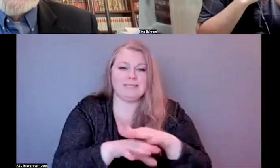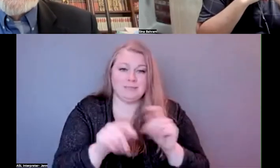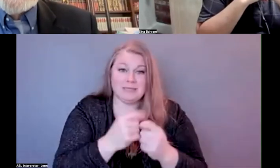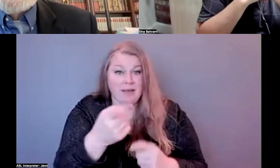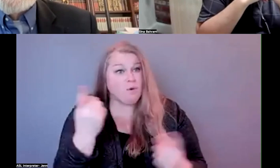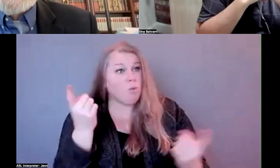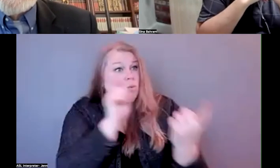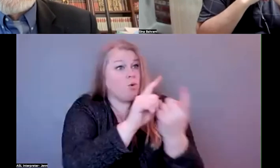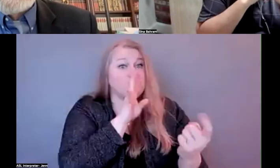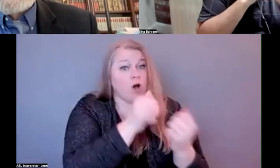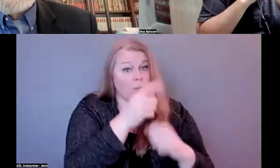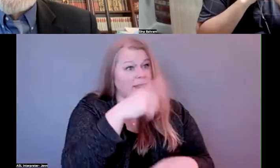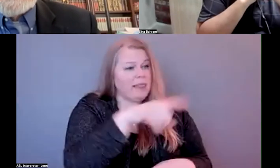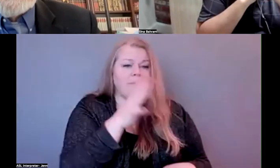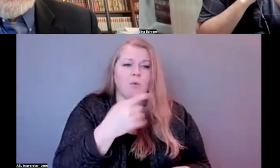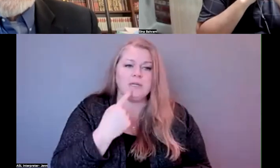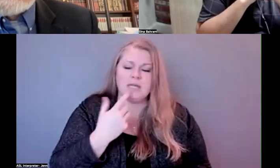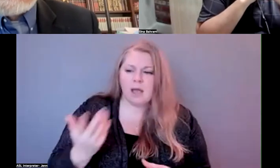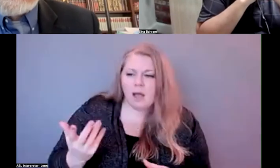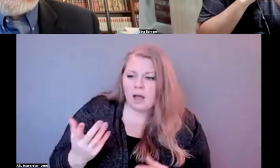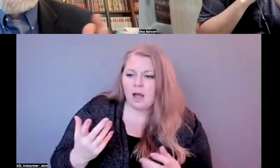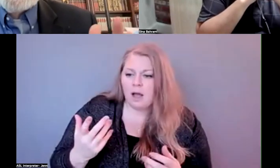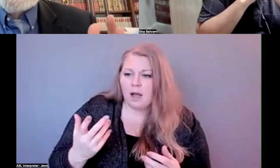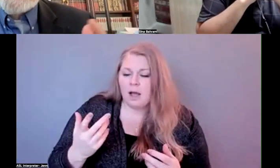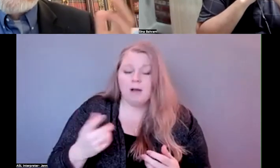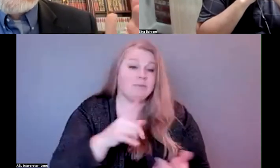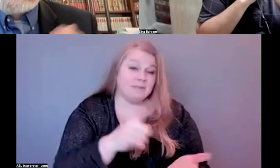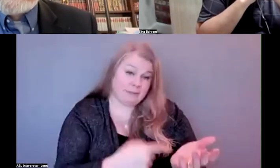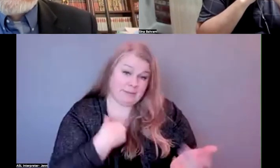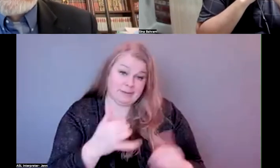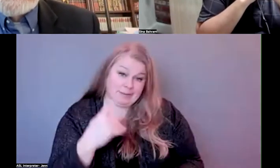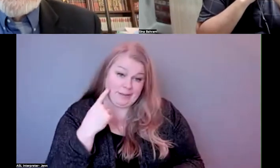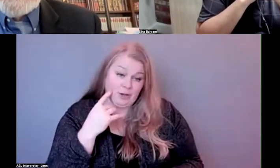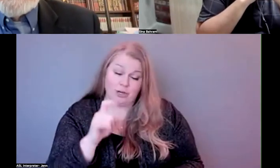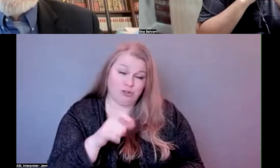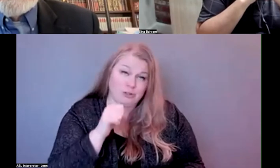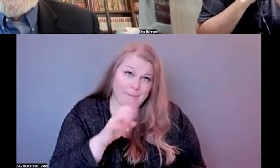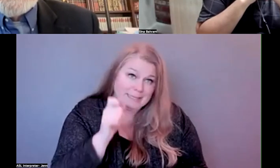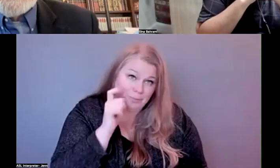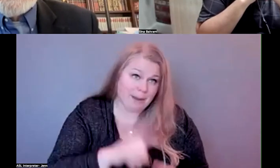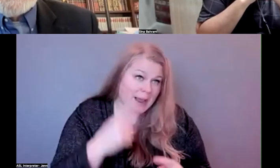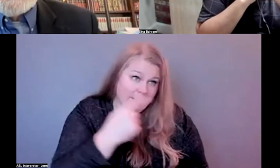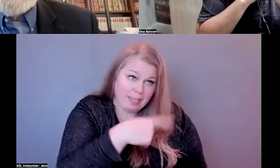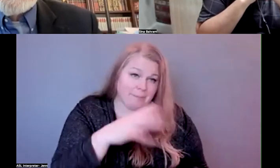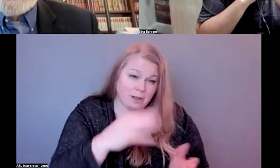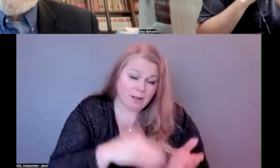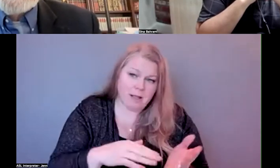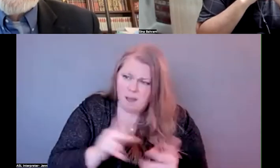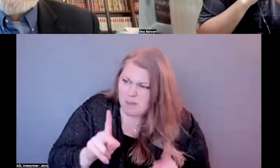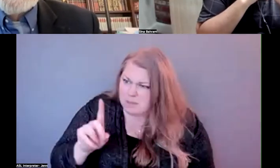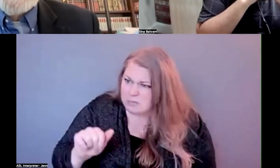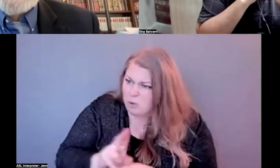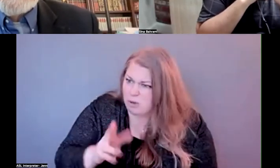to them, they go, sometimes I still hear, I'm surprised, but I shouldn't be, people with disabilities use my